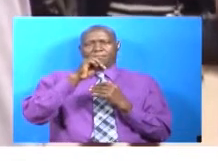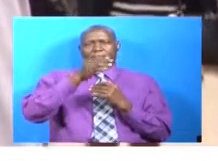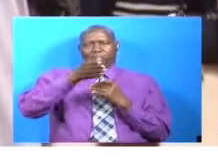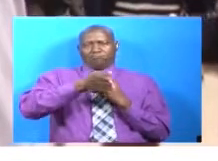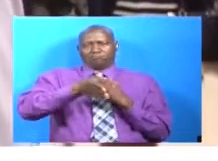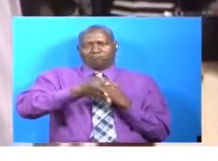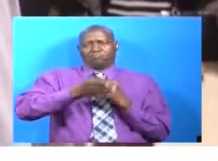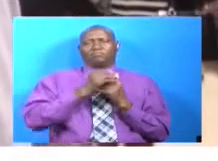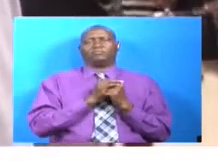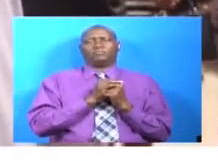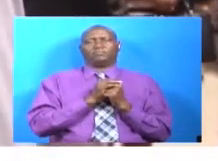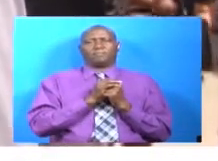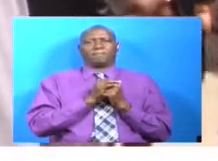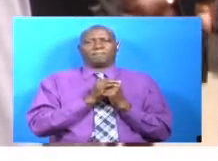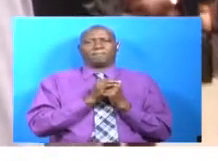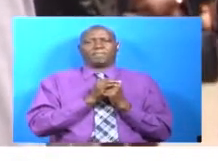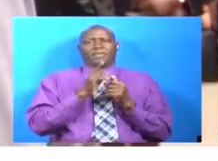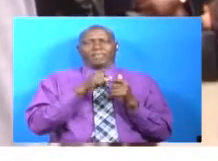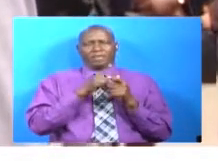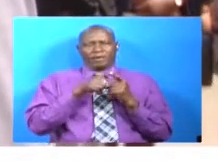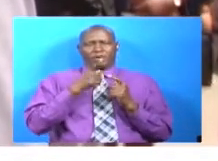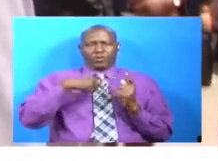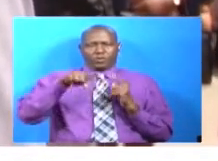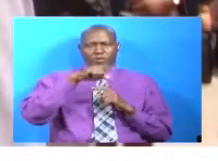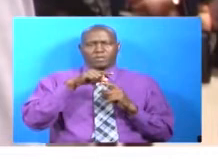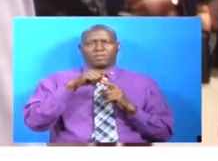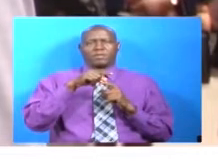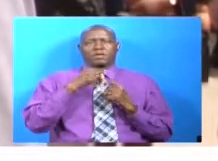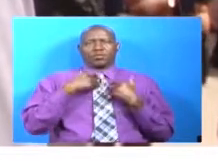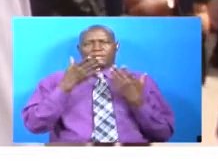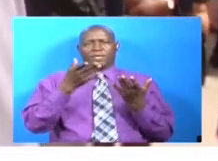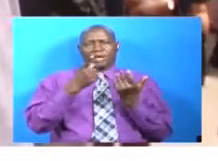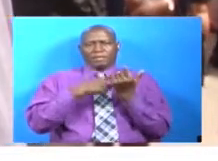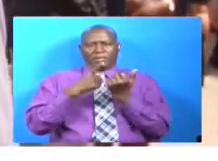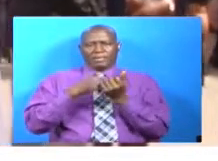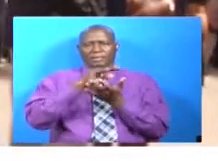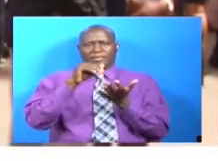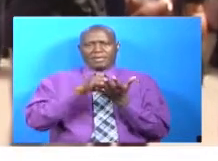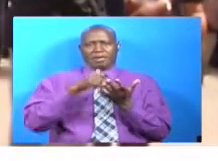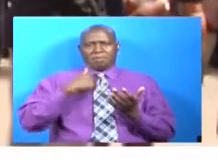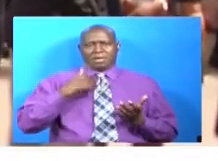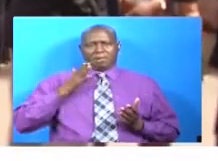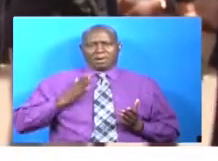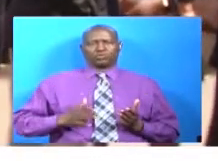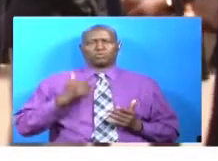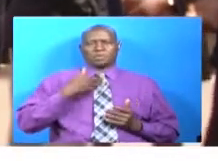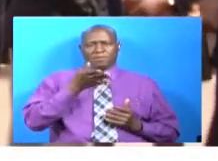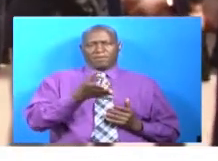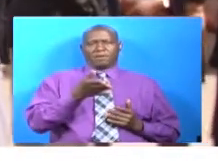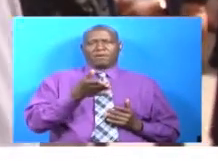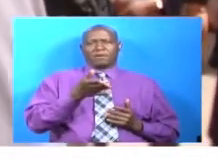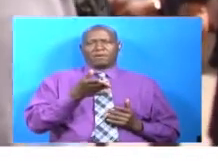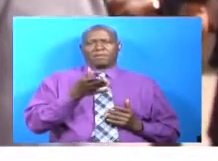stations. Alafu sisi sasa ambao tutakuwa tallying center, mimi mwenyewe nitakuwa pale, natarajia